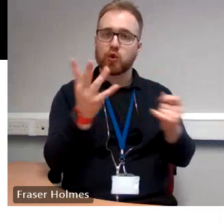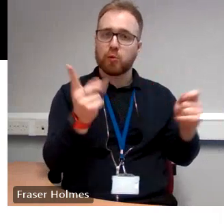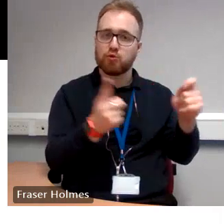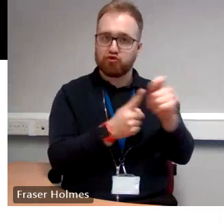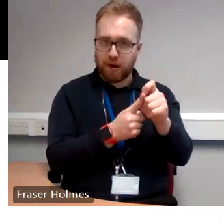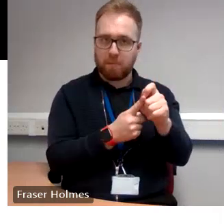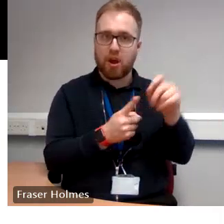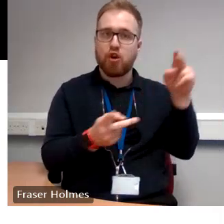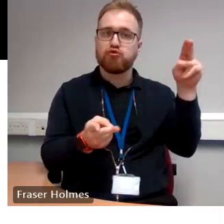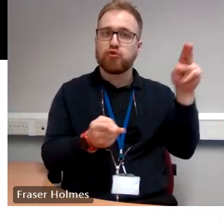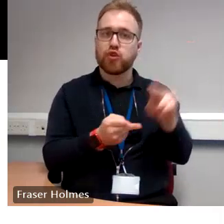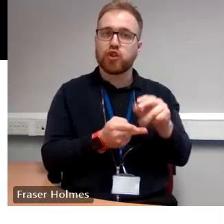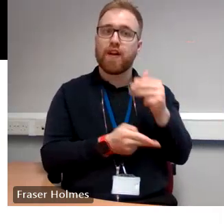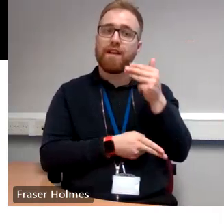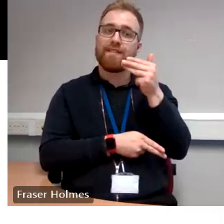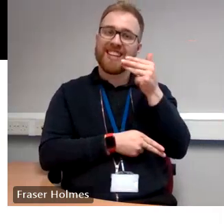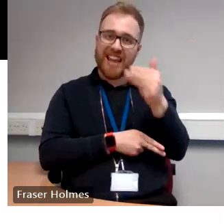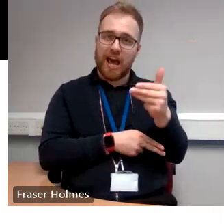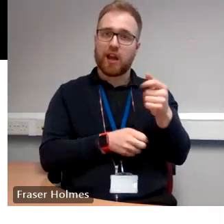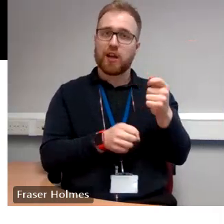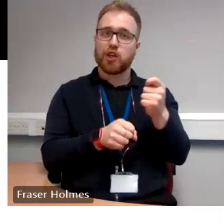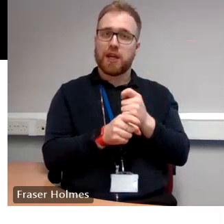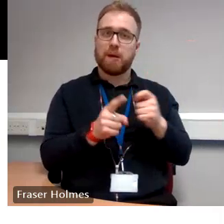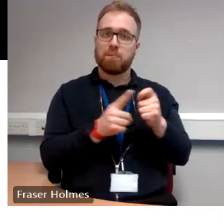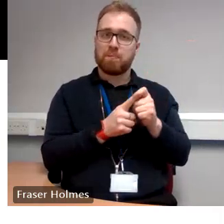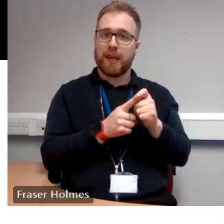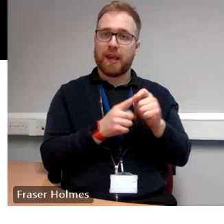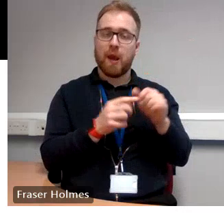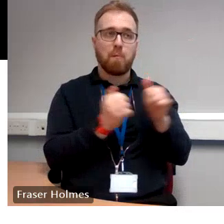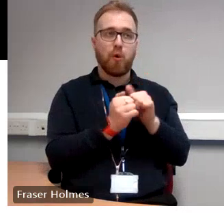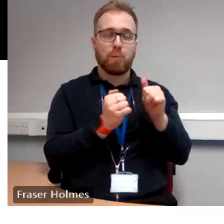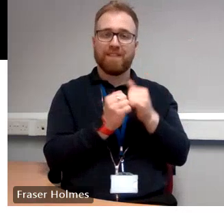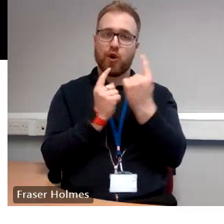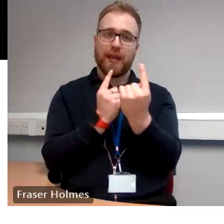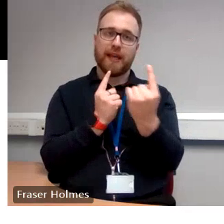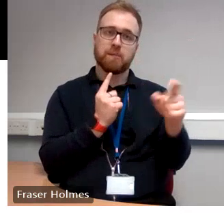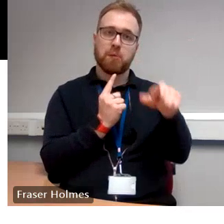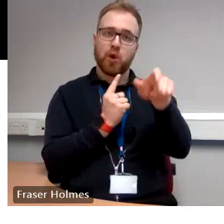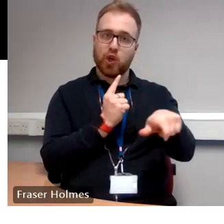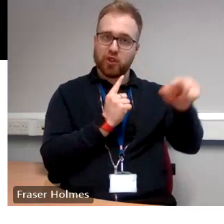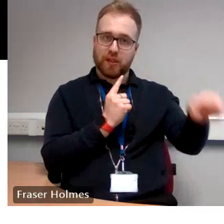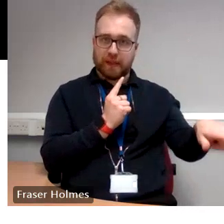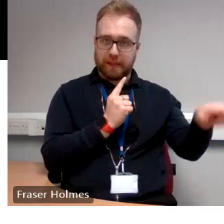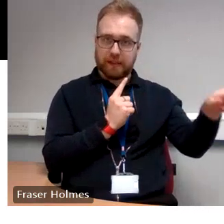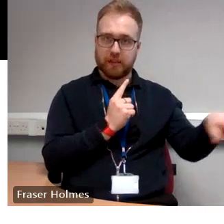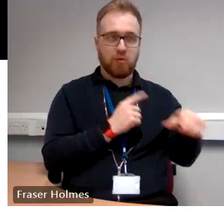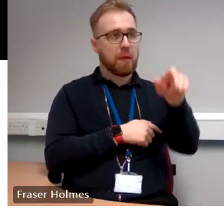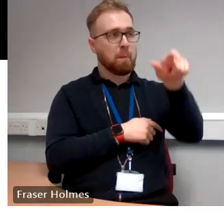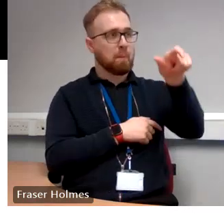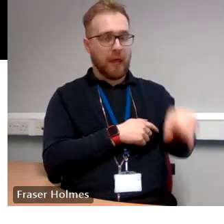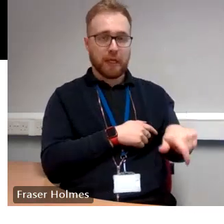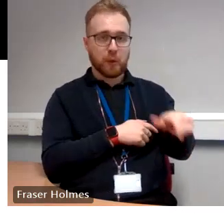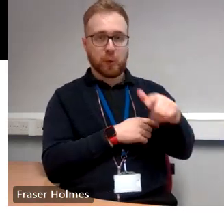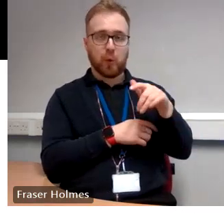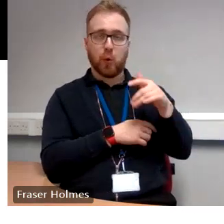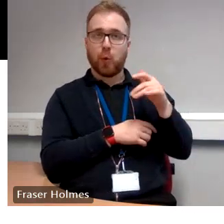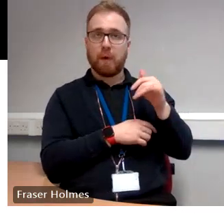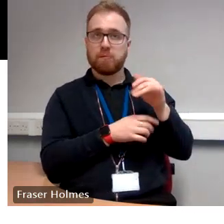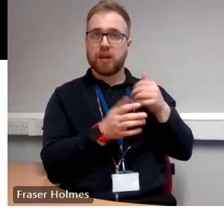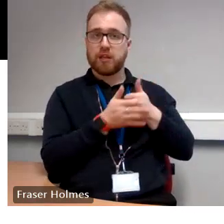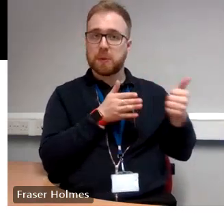was a reduction of 9 GP appointments per service user. So if you think about that, this is a patient who perhaps was